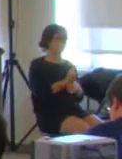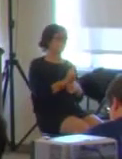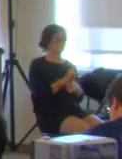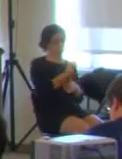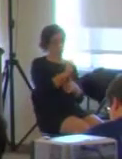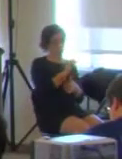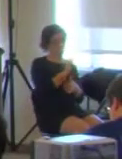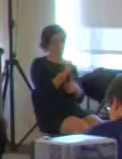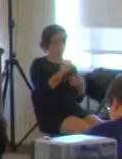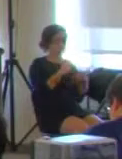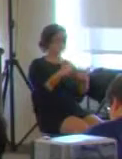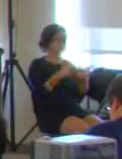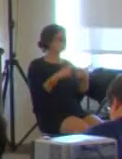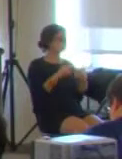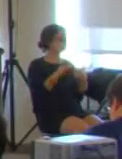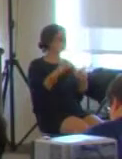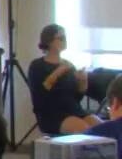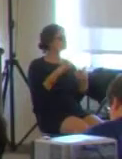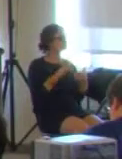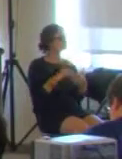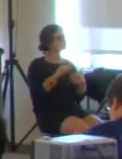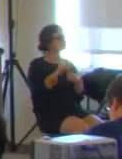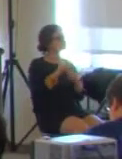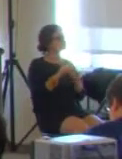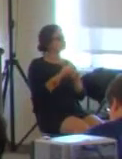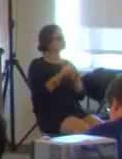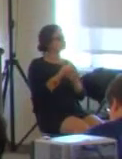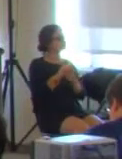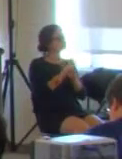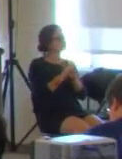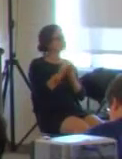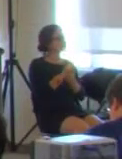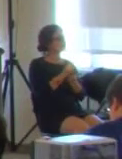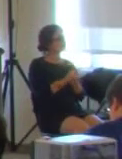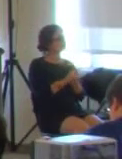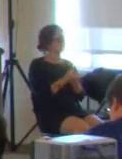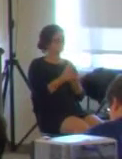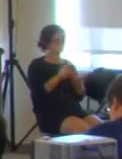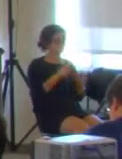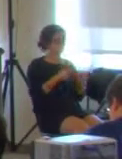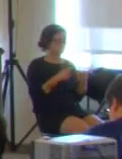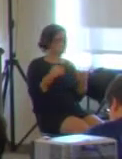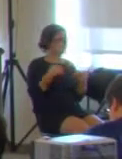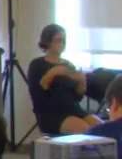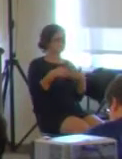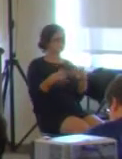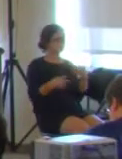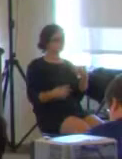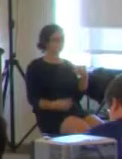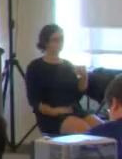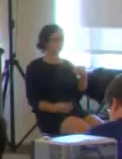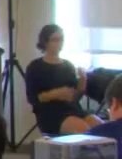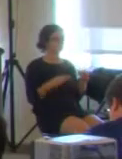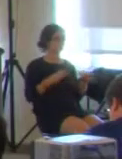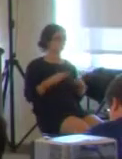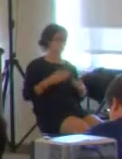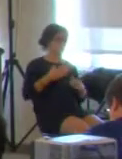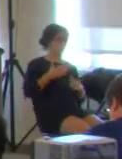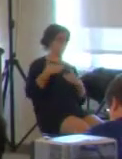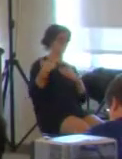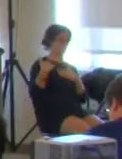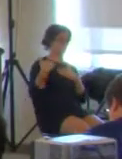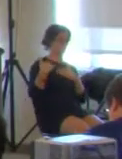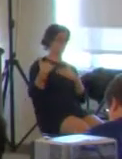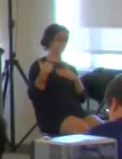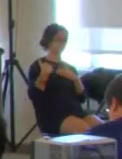has definitions according to state disability laws. It has many different definitions. But my job